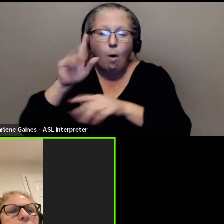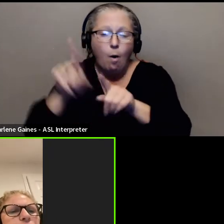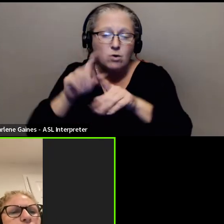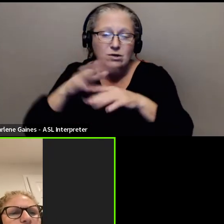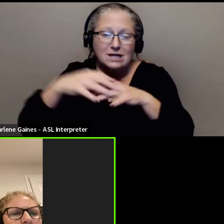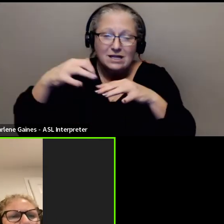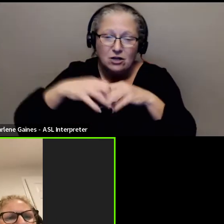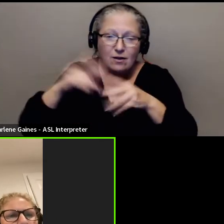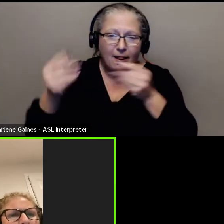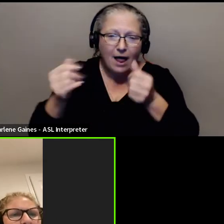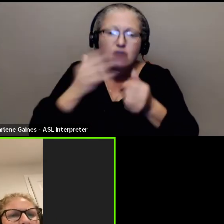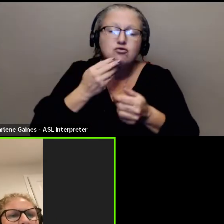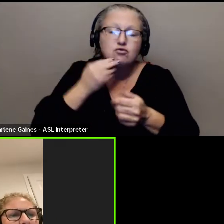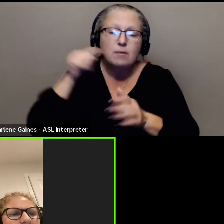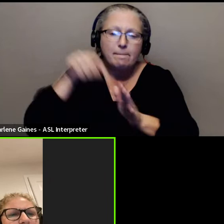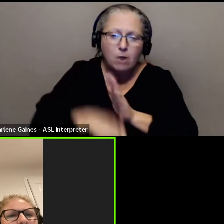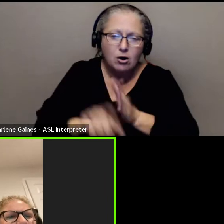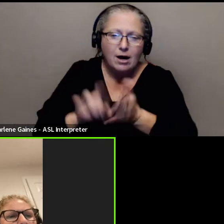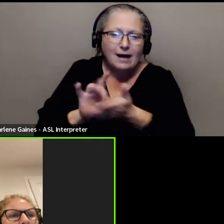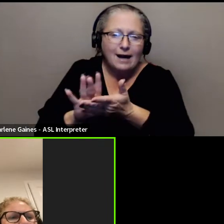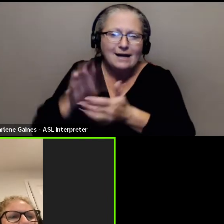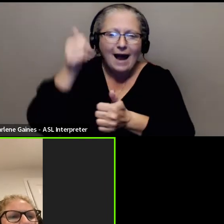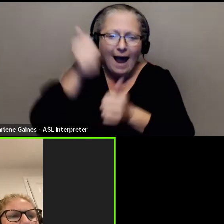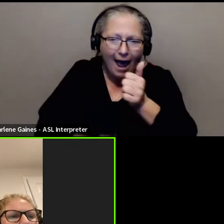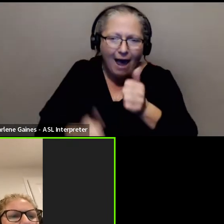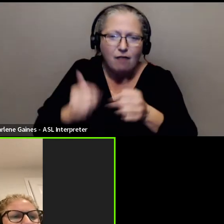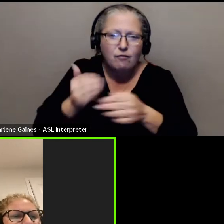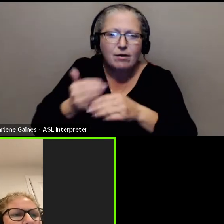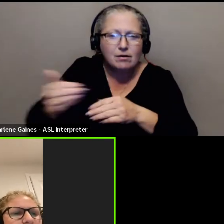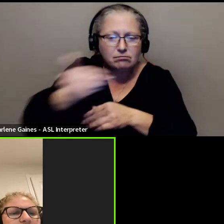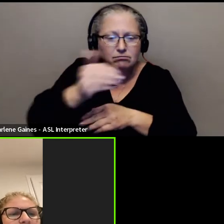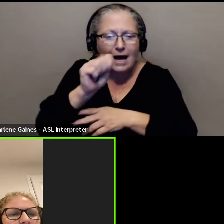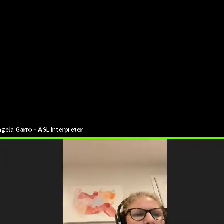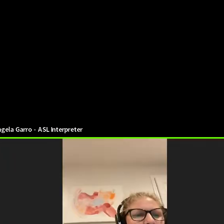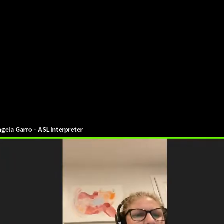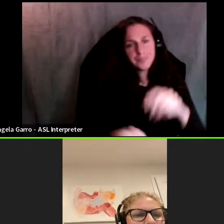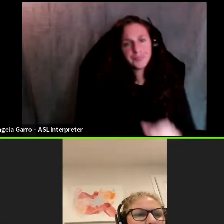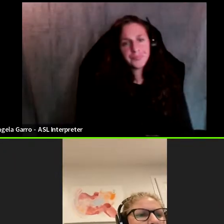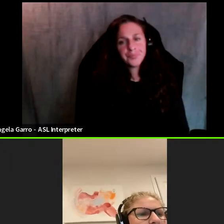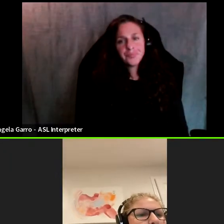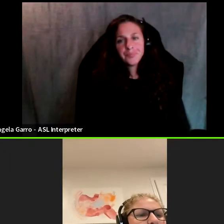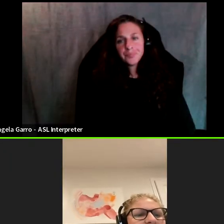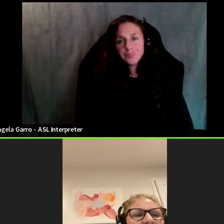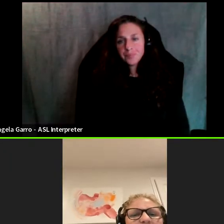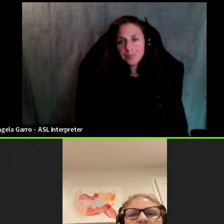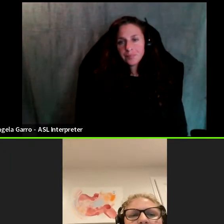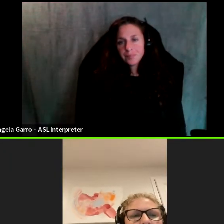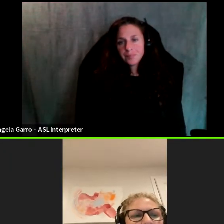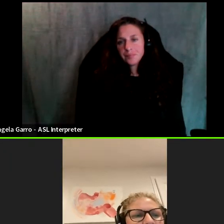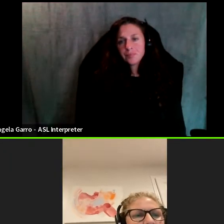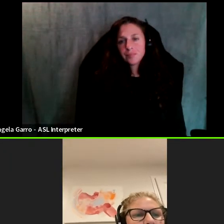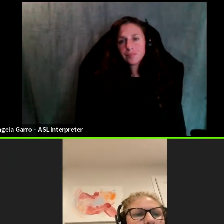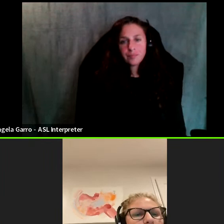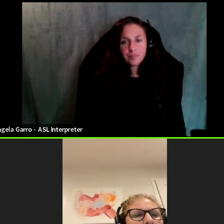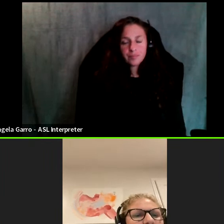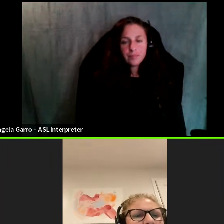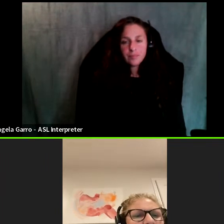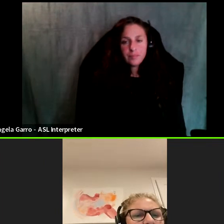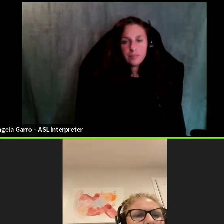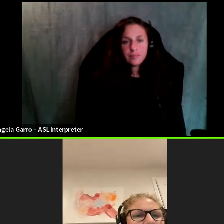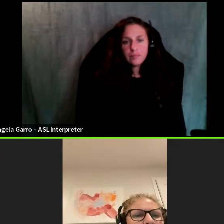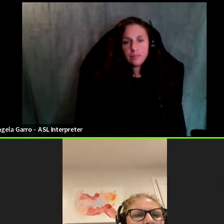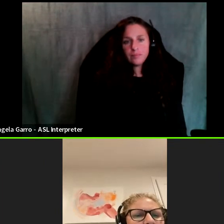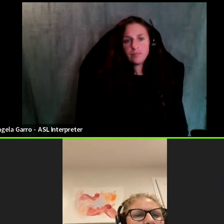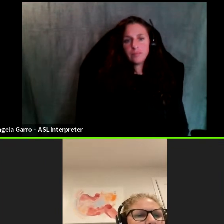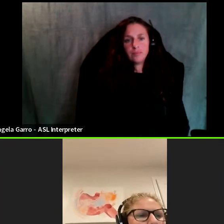land. Jews have been murdered and kicked out of every single neighboring Arab country they have ever lived in. And we say never again. When our